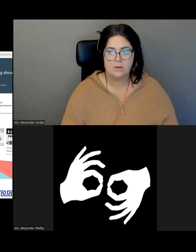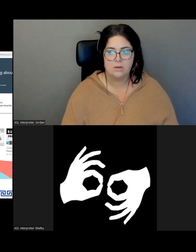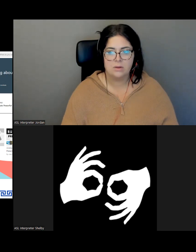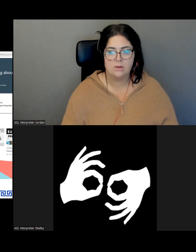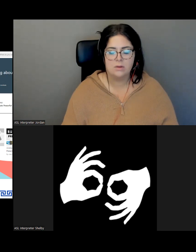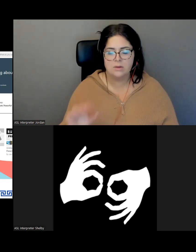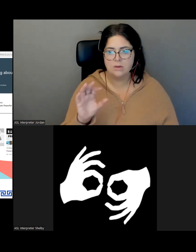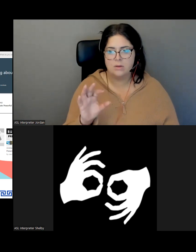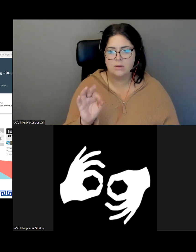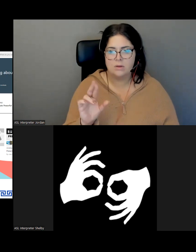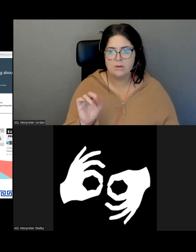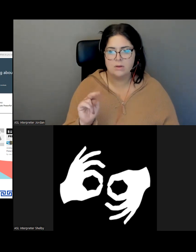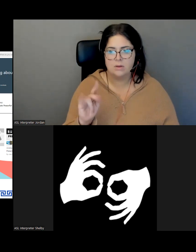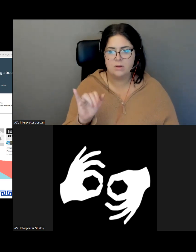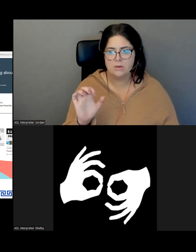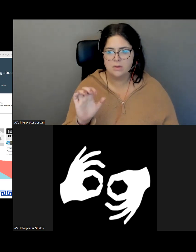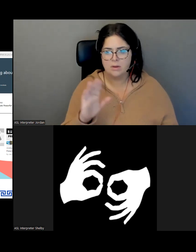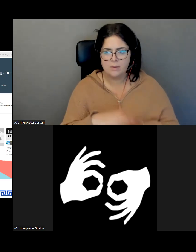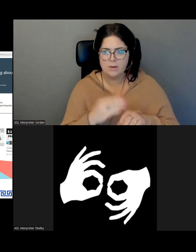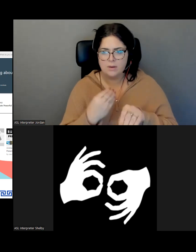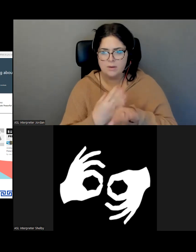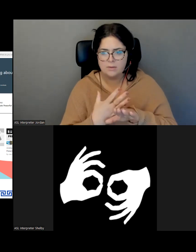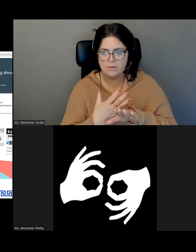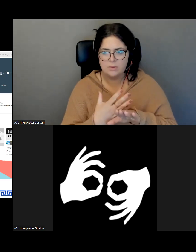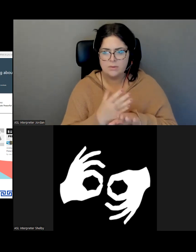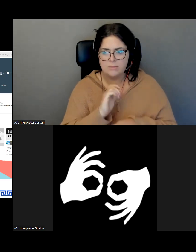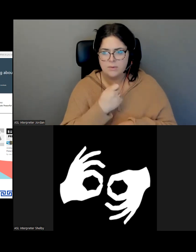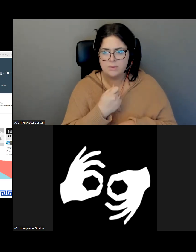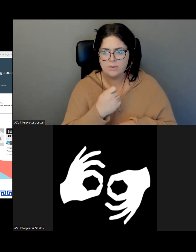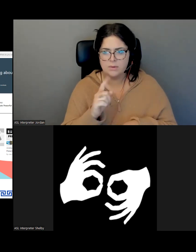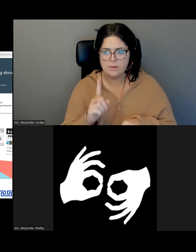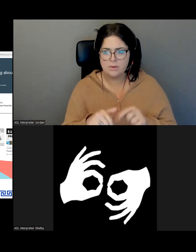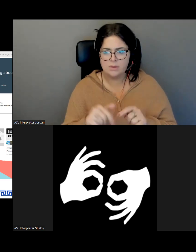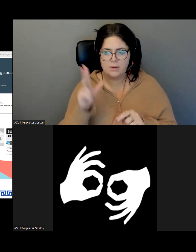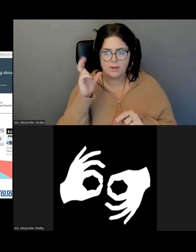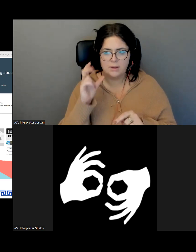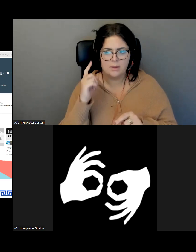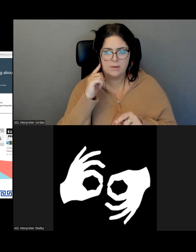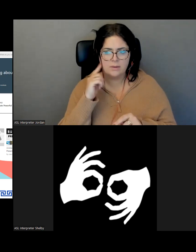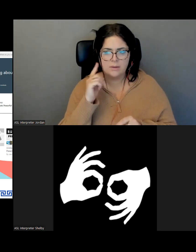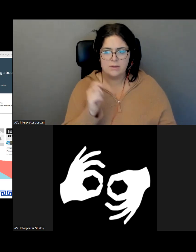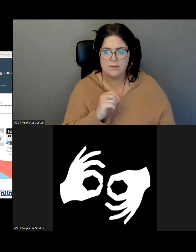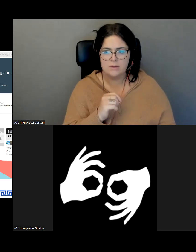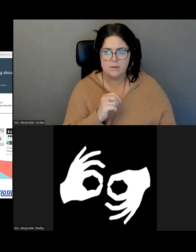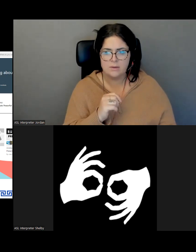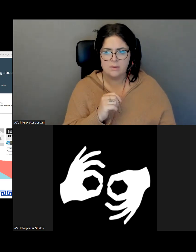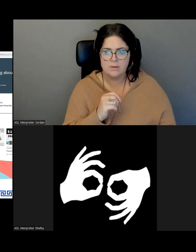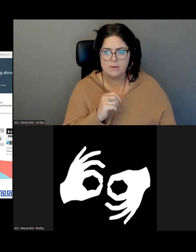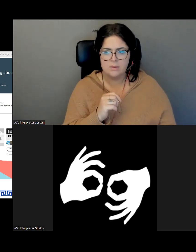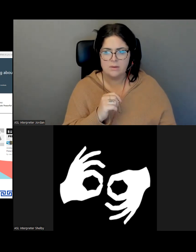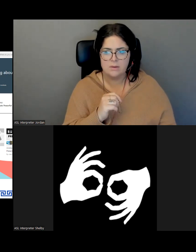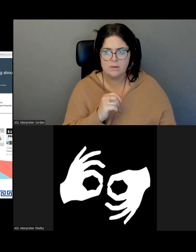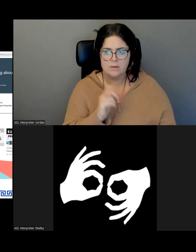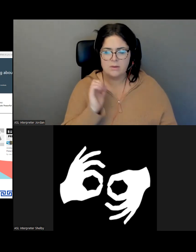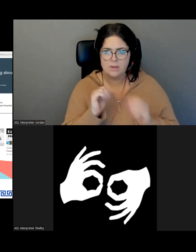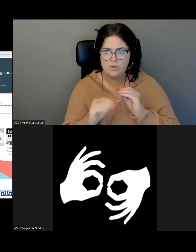I'm on Zoom, Nikki, but I'm muted, but I can't hear the sound. Is there some way you could